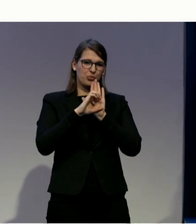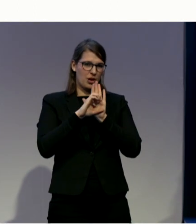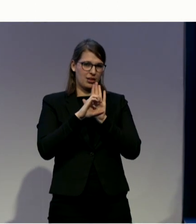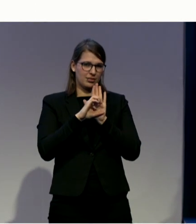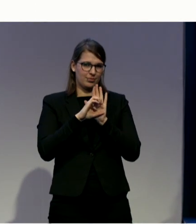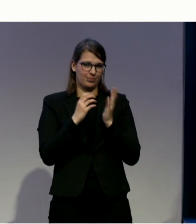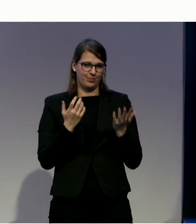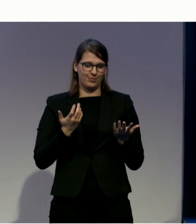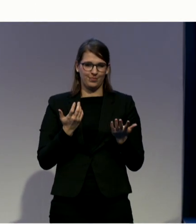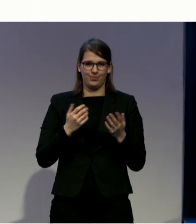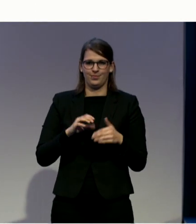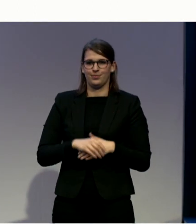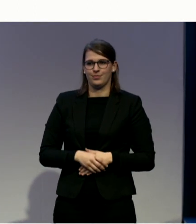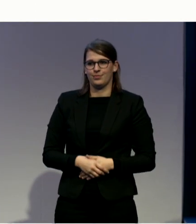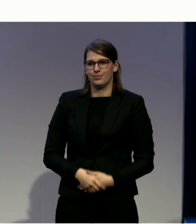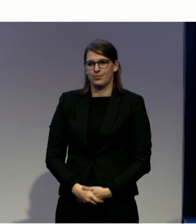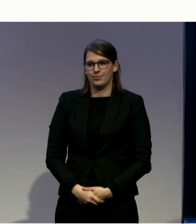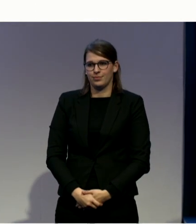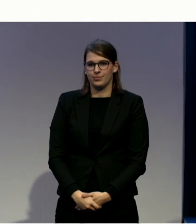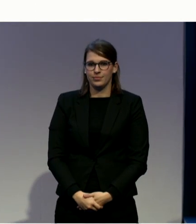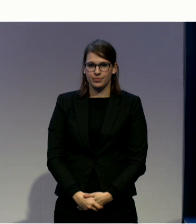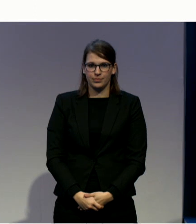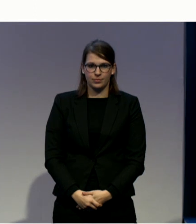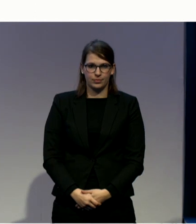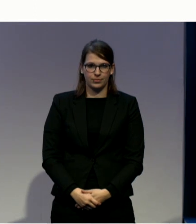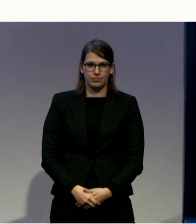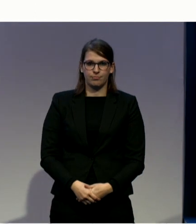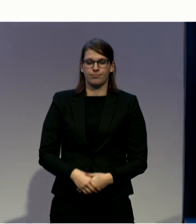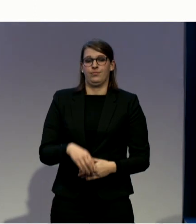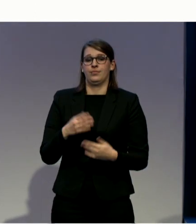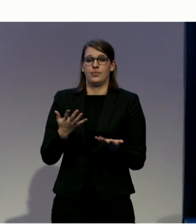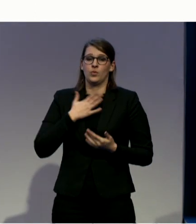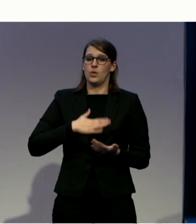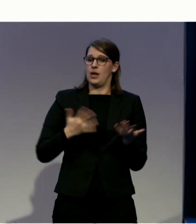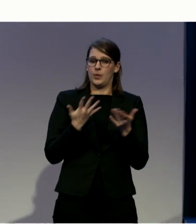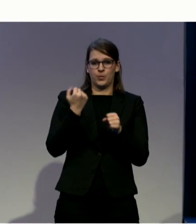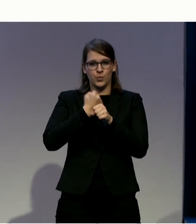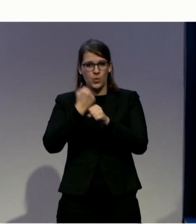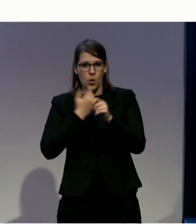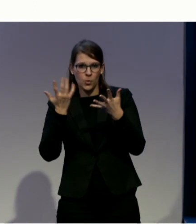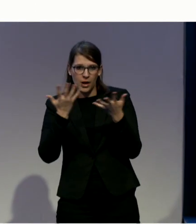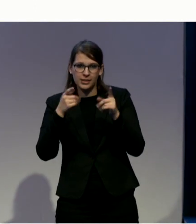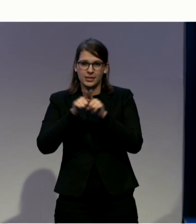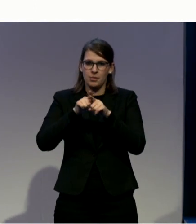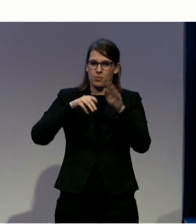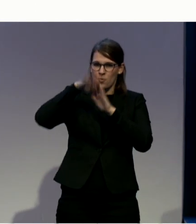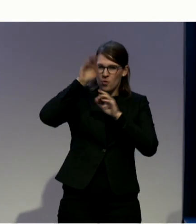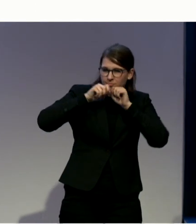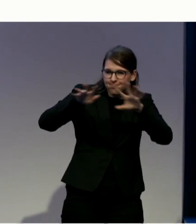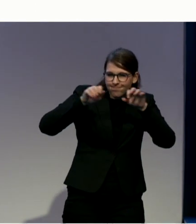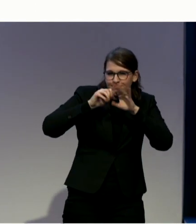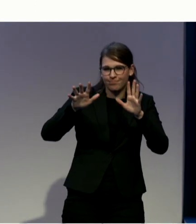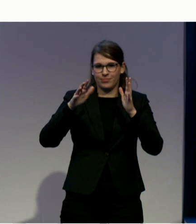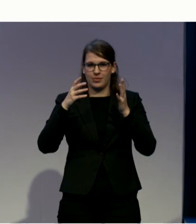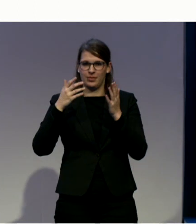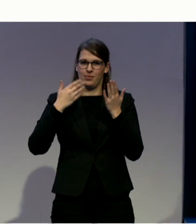streaming site that we promise by 2020, with the help of friends, to get it together and make this festival even more accessible.